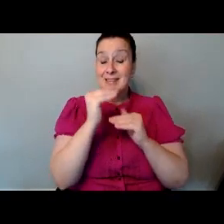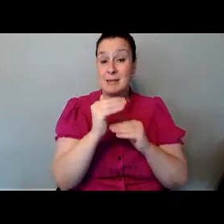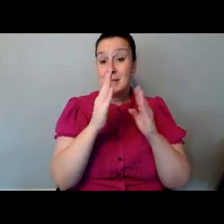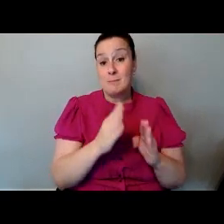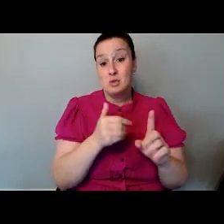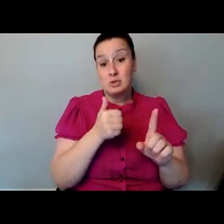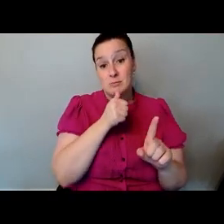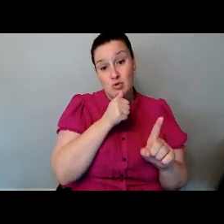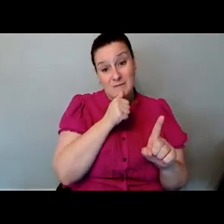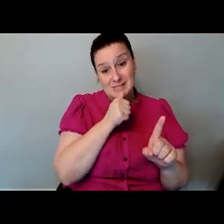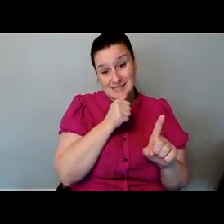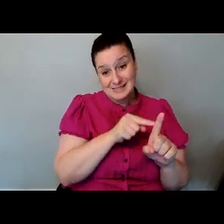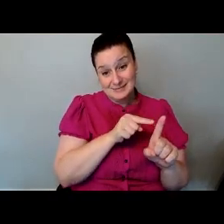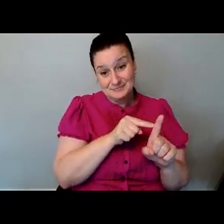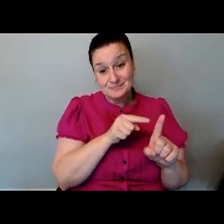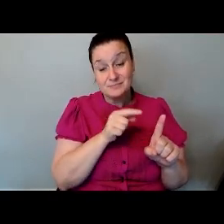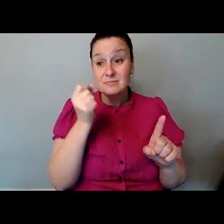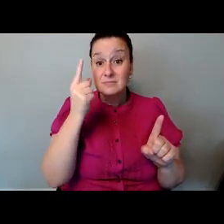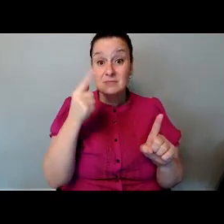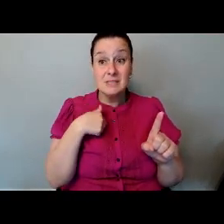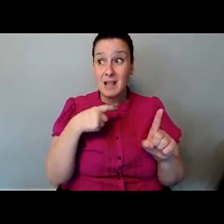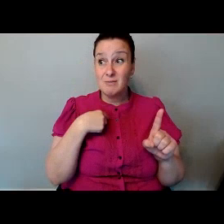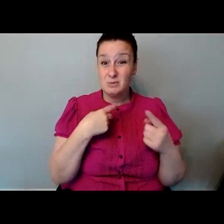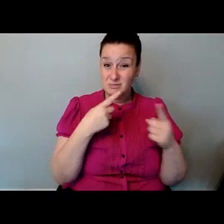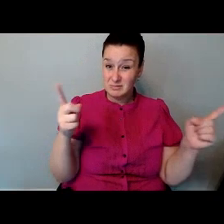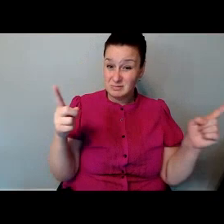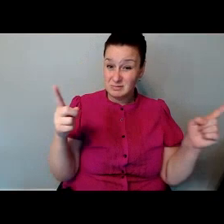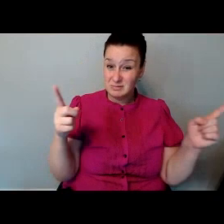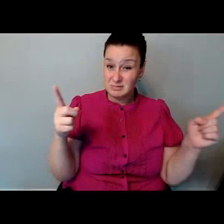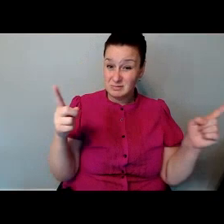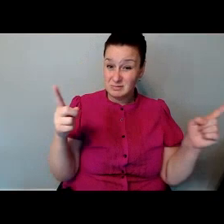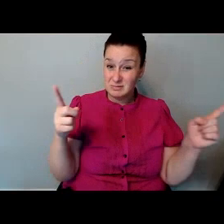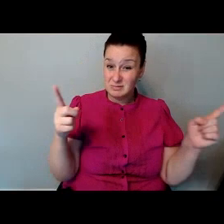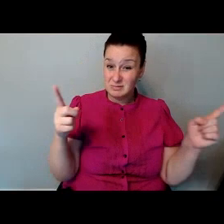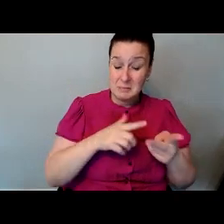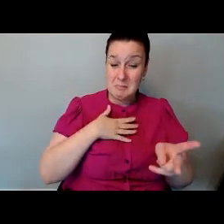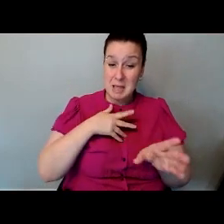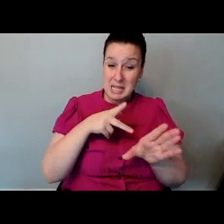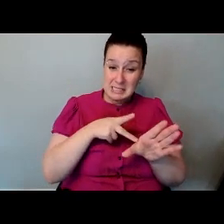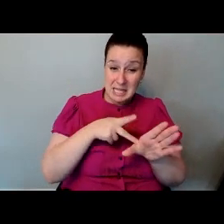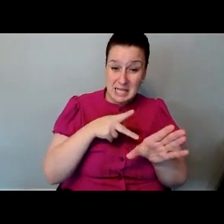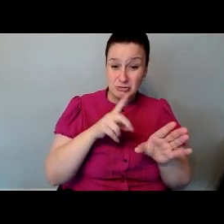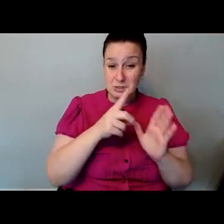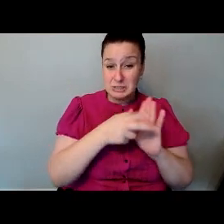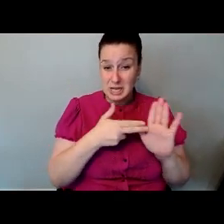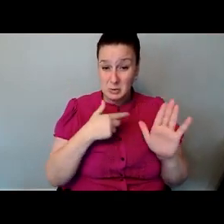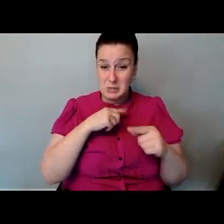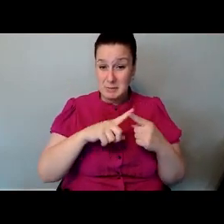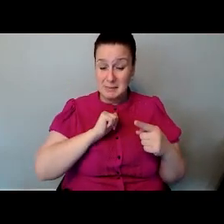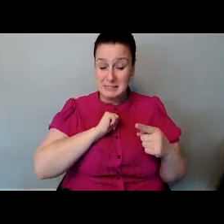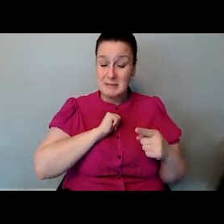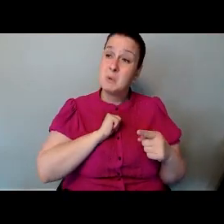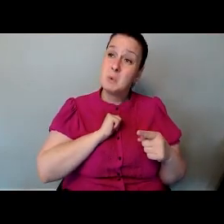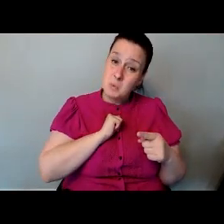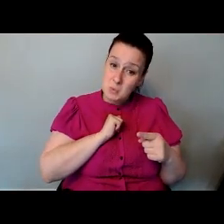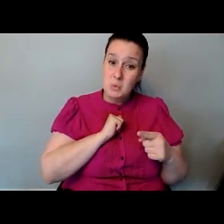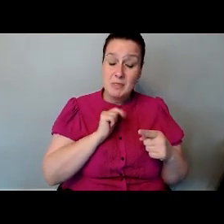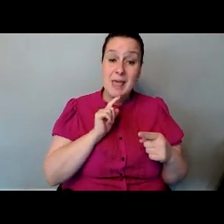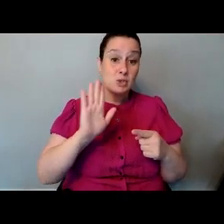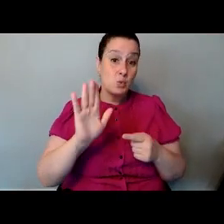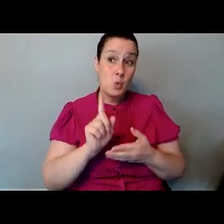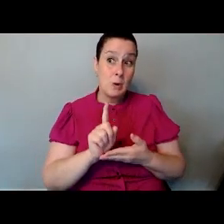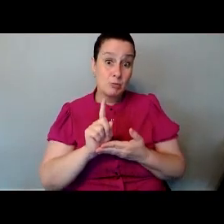privacy. Having to share a medical or psychiatric diagnosis about yourself, it is your privilege and your